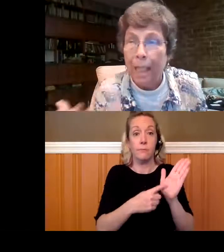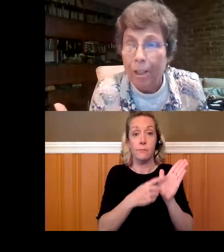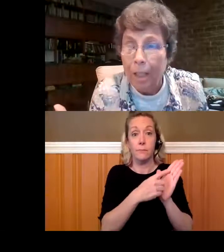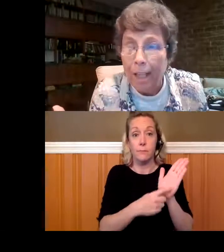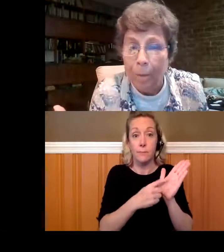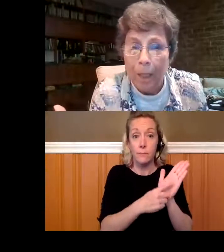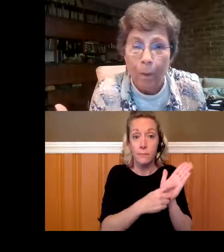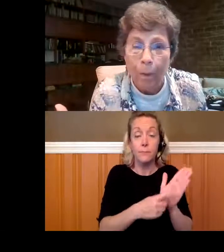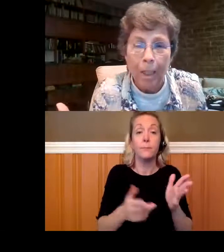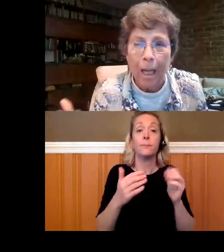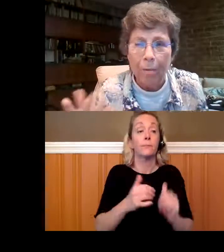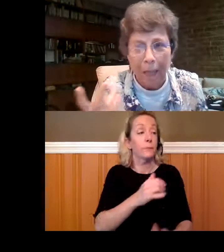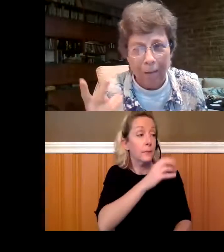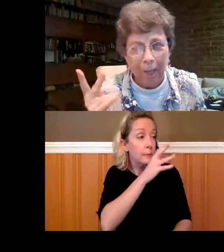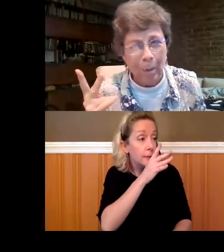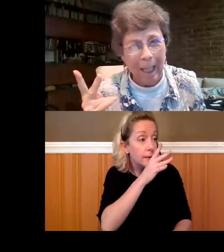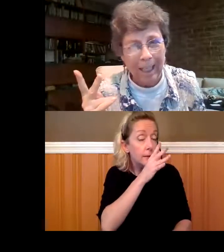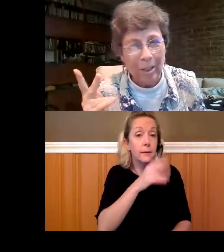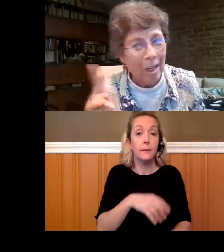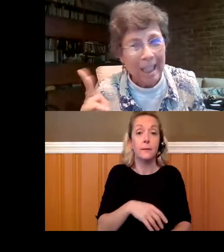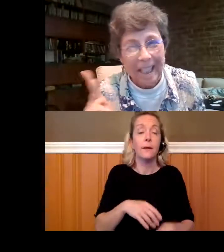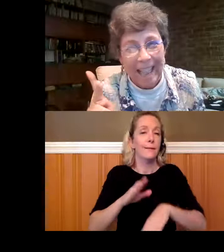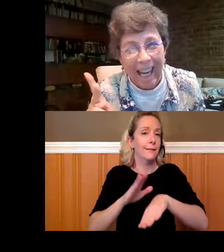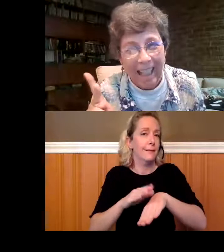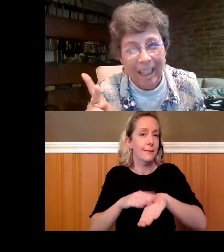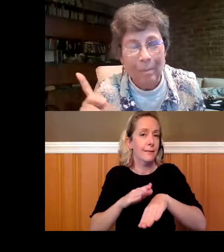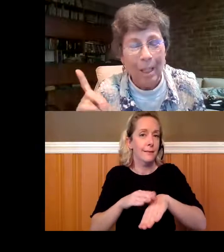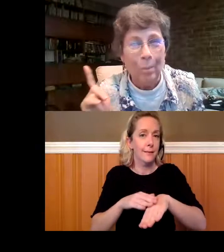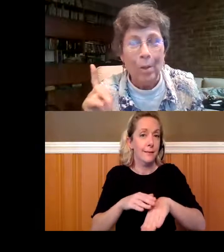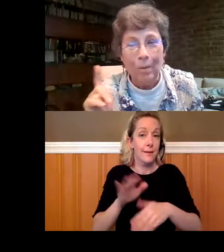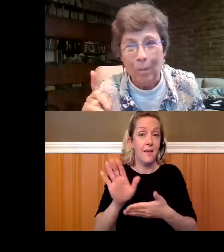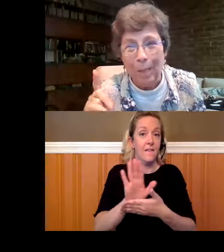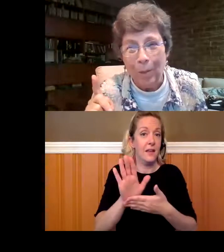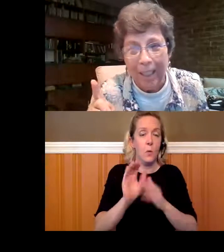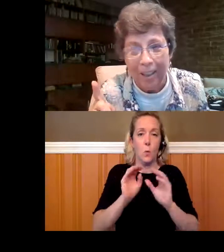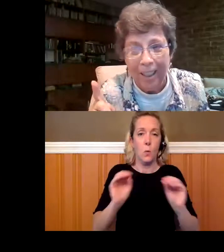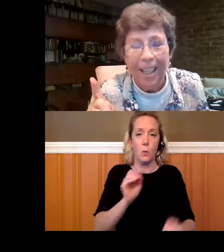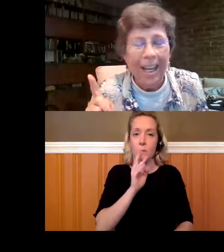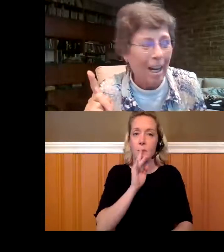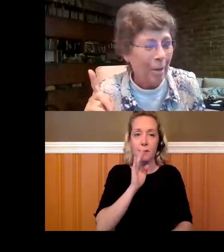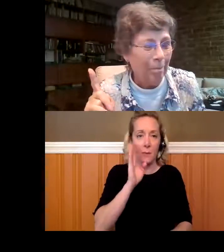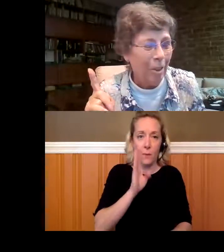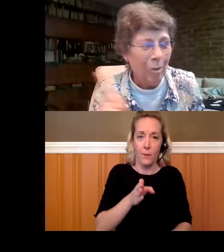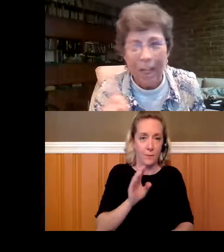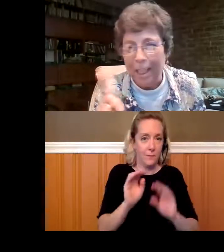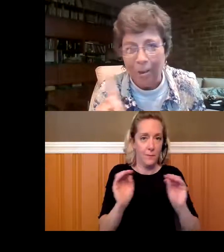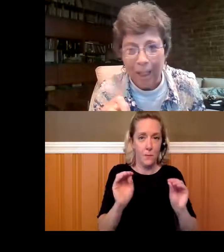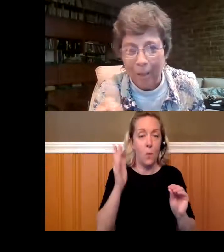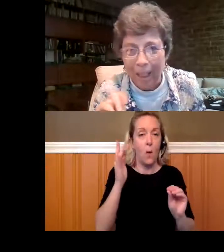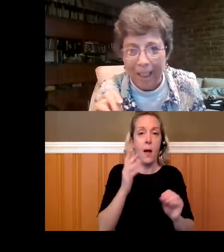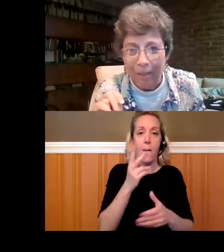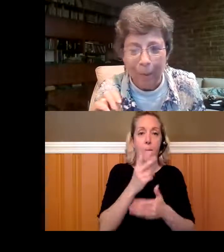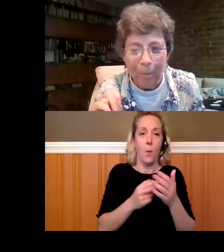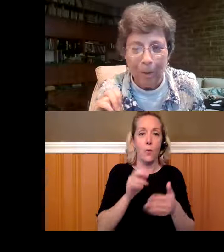deafblind person. I'll give you a hint. You're not going to see that because both of the people here do not hear or see well enough to be able